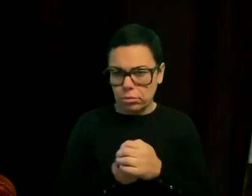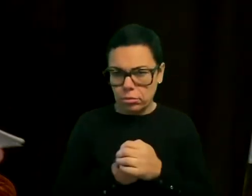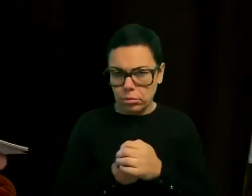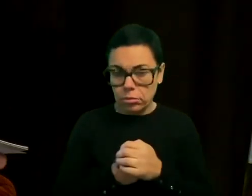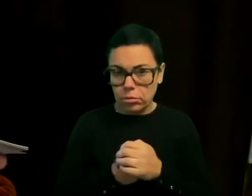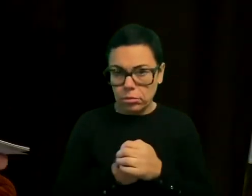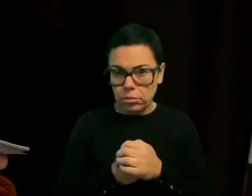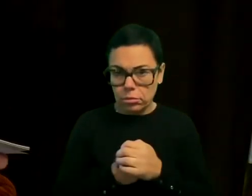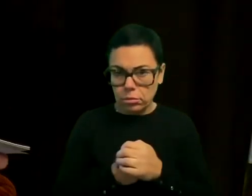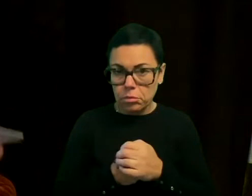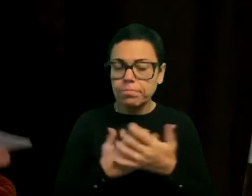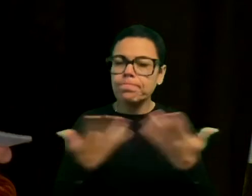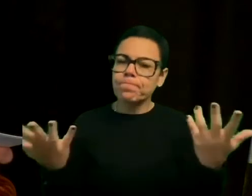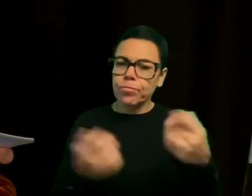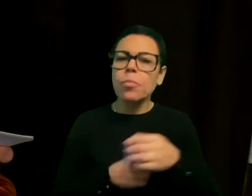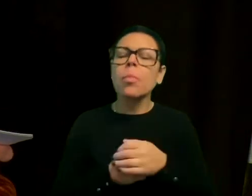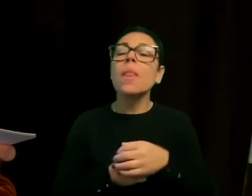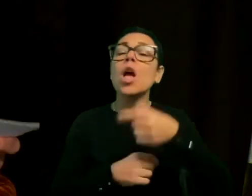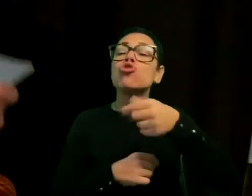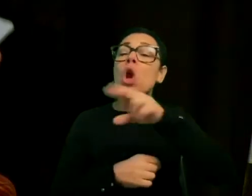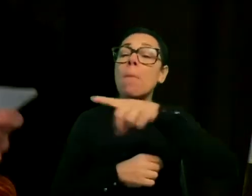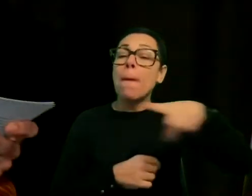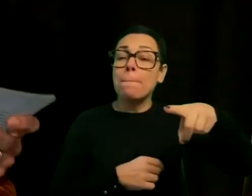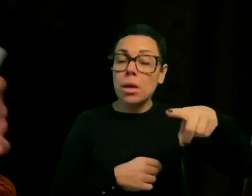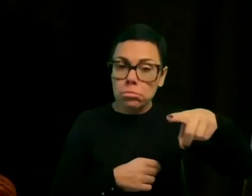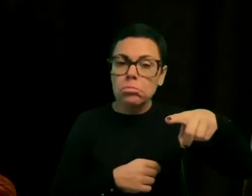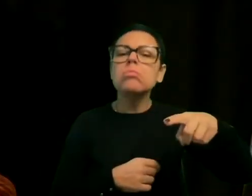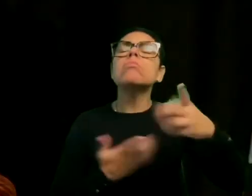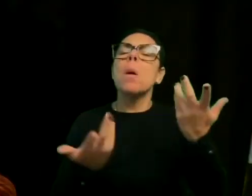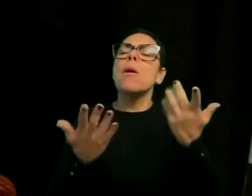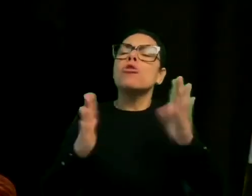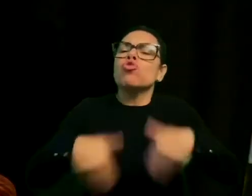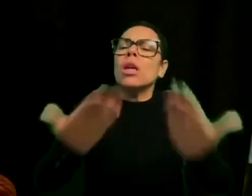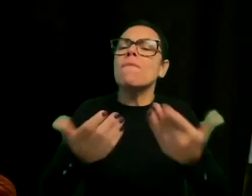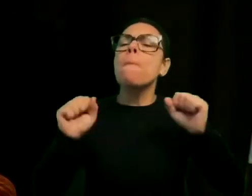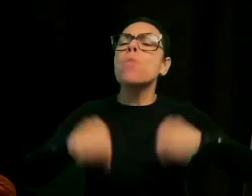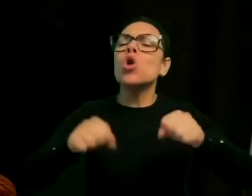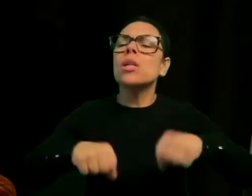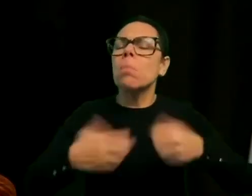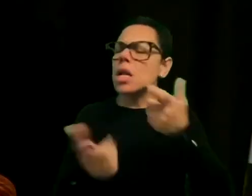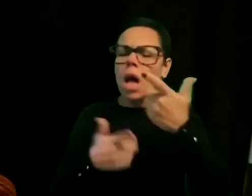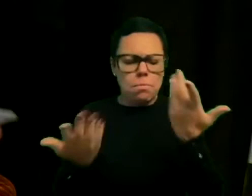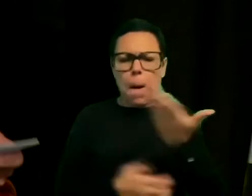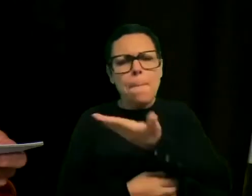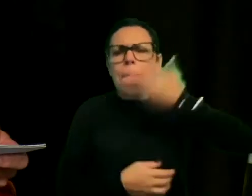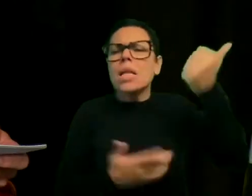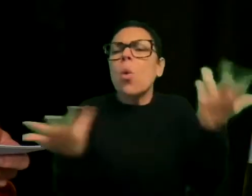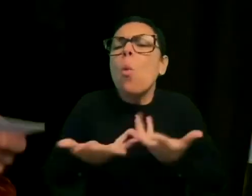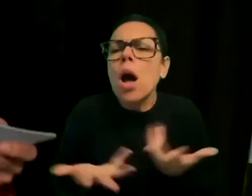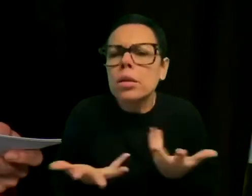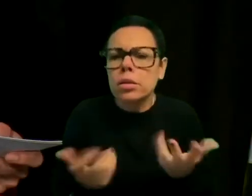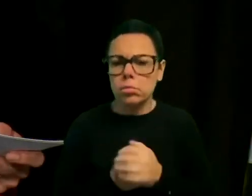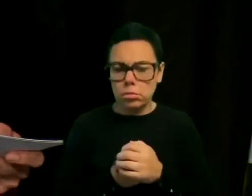making policies and services more efficient because you will just take into account your target